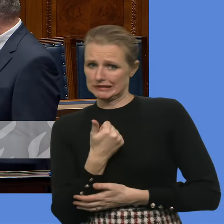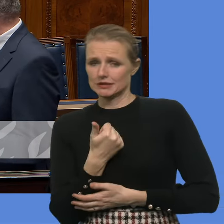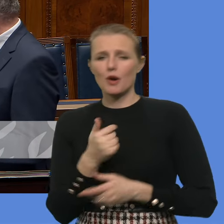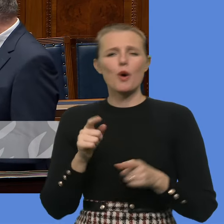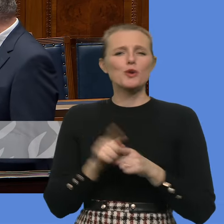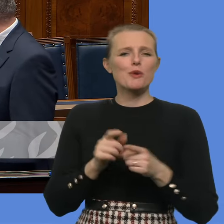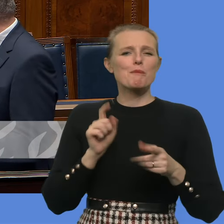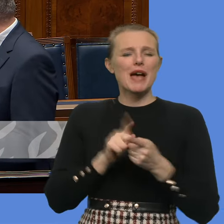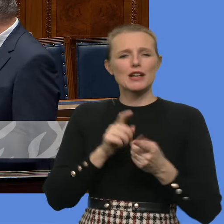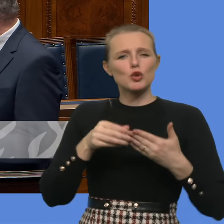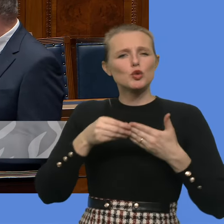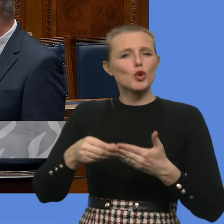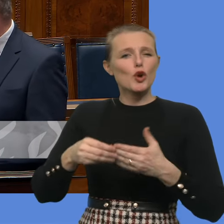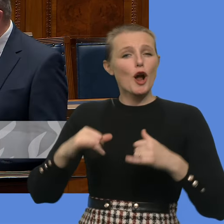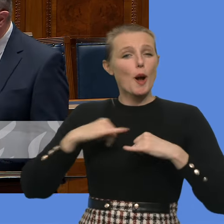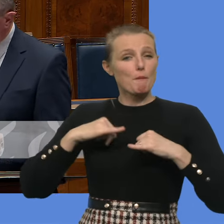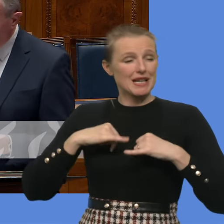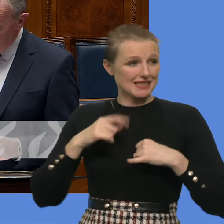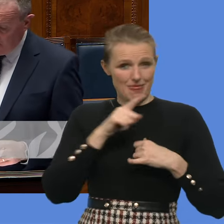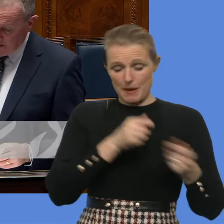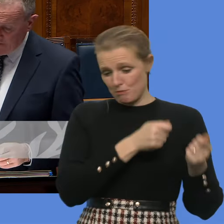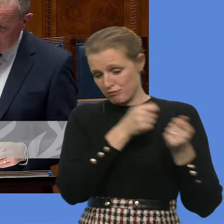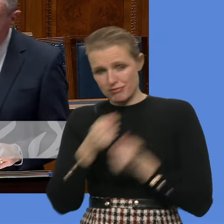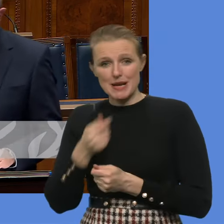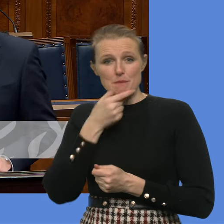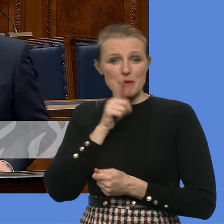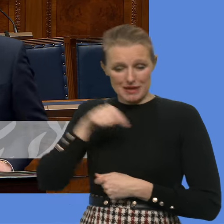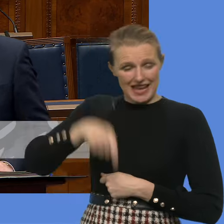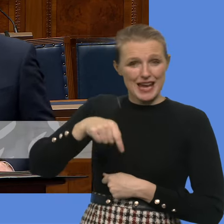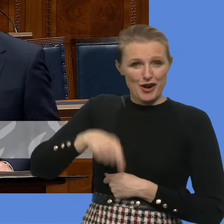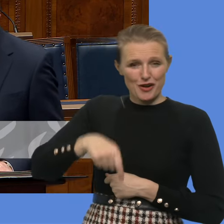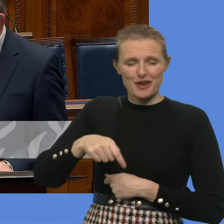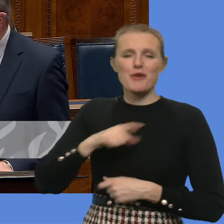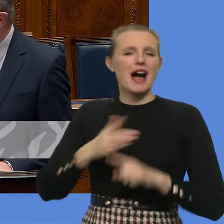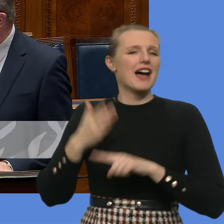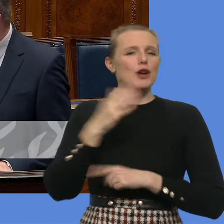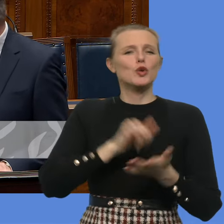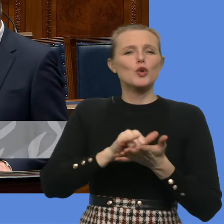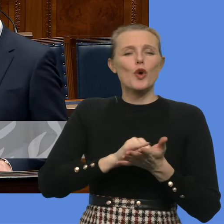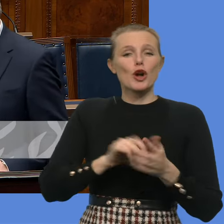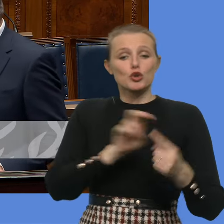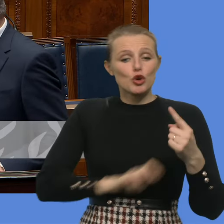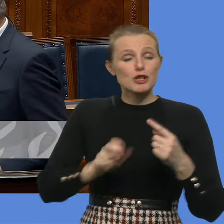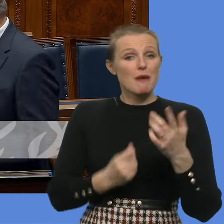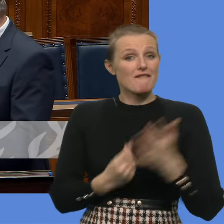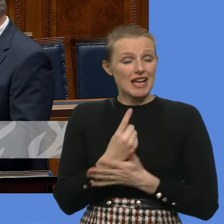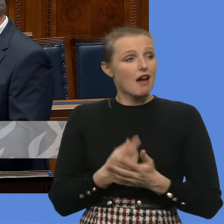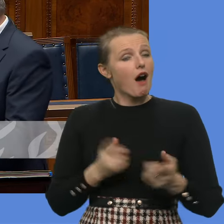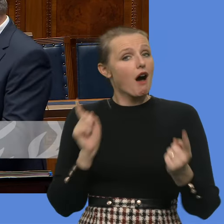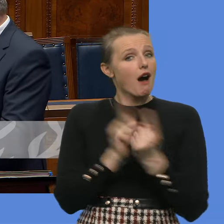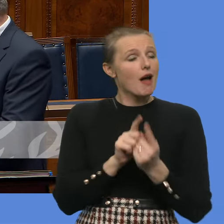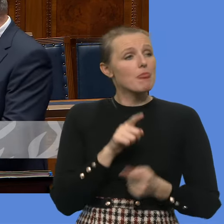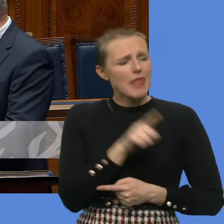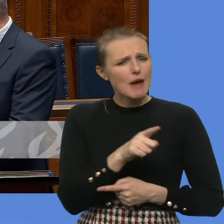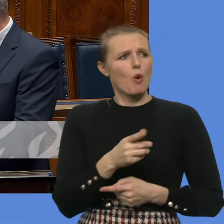Ireland from America as part of the Tourism Ireland event that I attended in New York as well, and had very useful dialogue with them in terms of